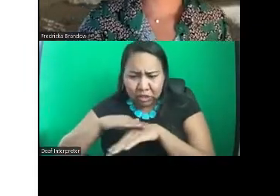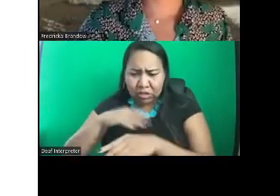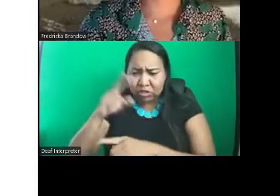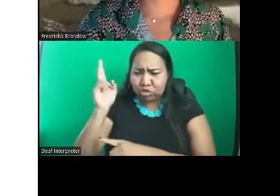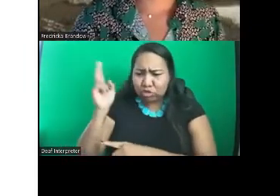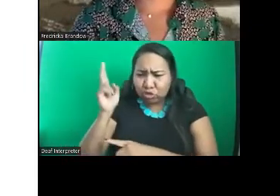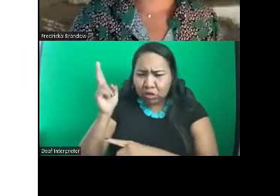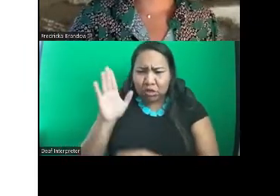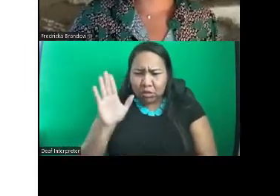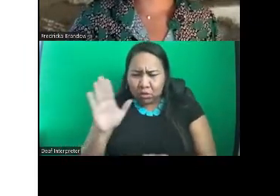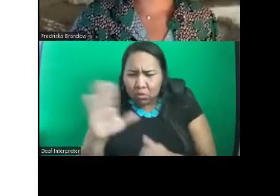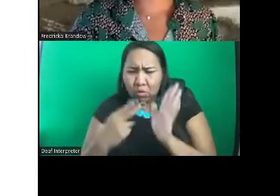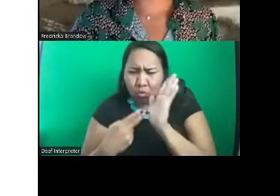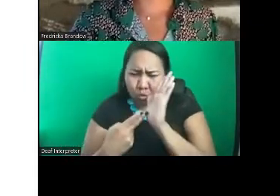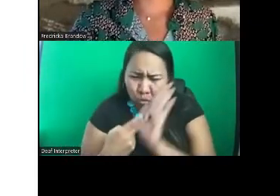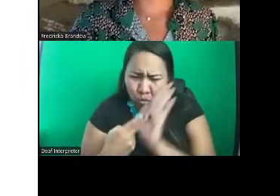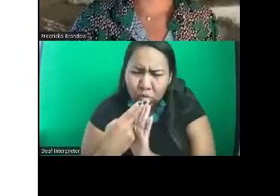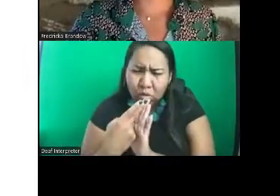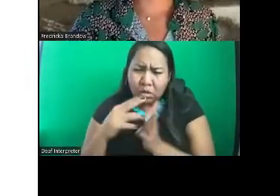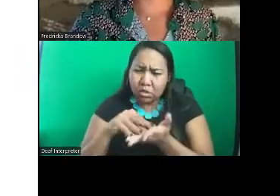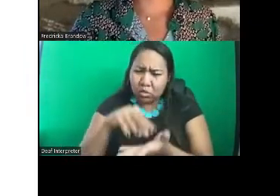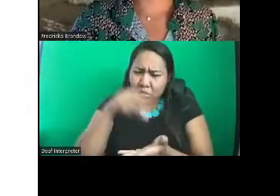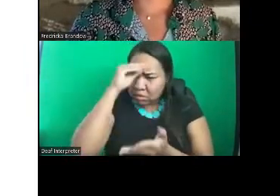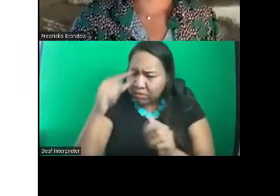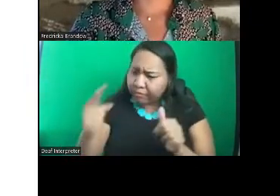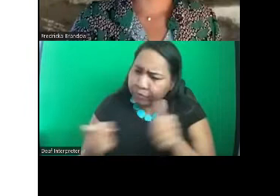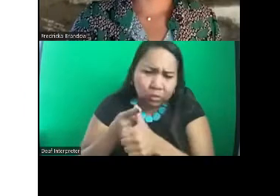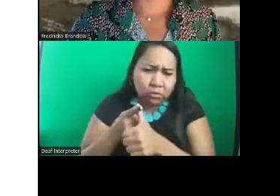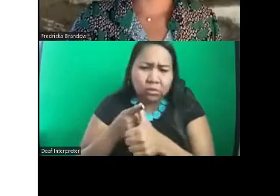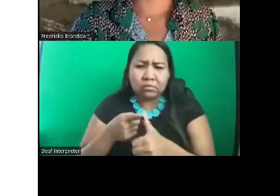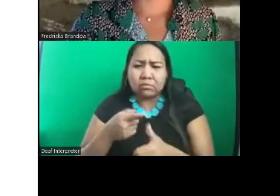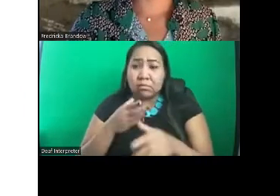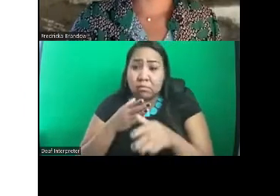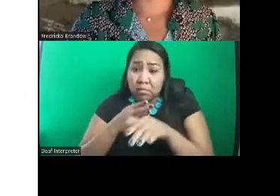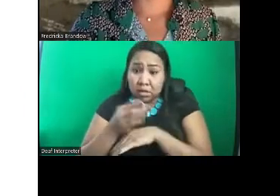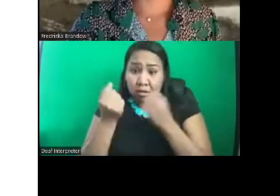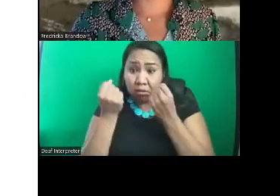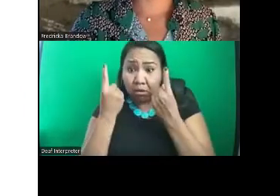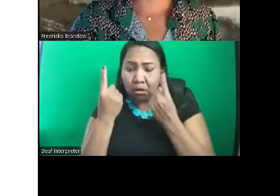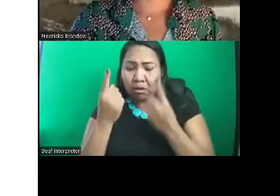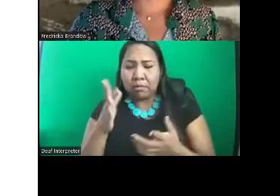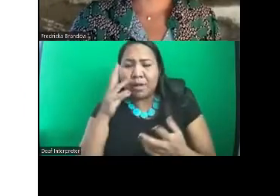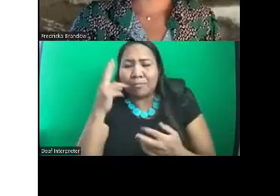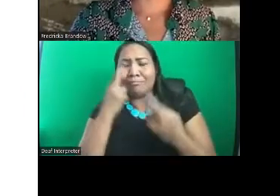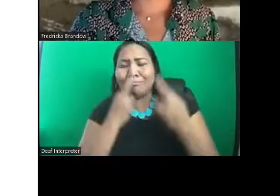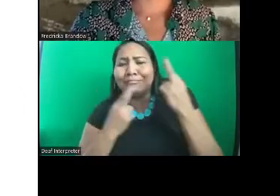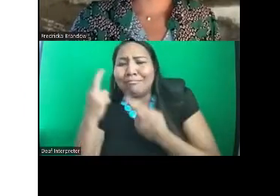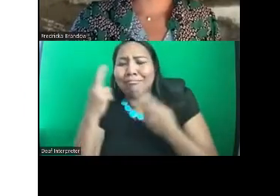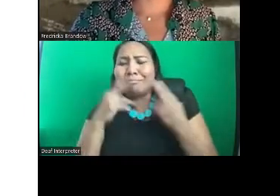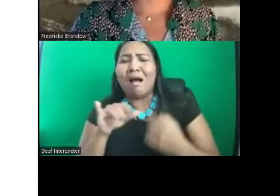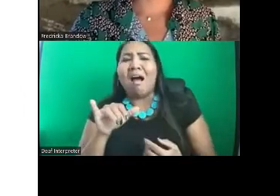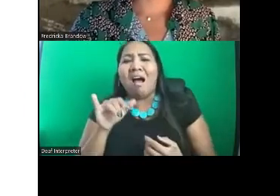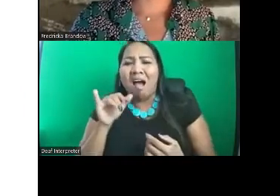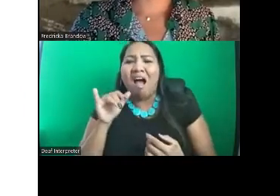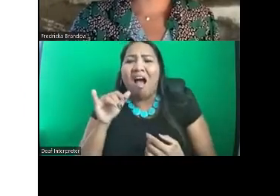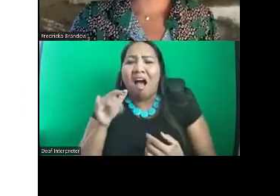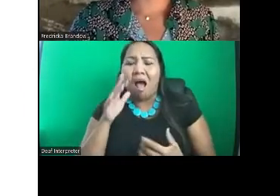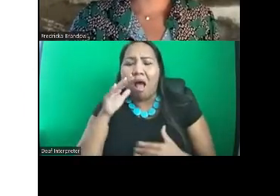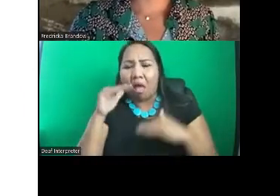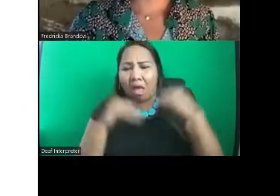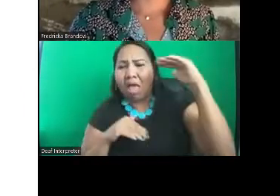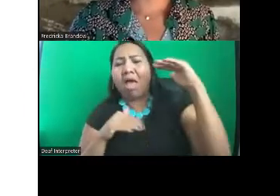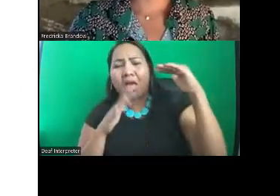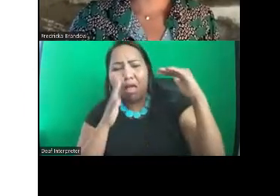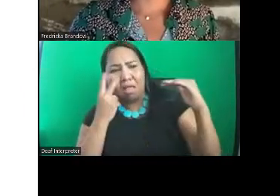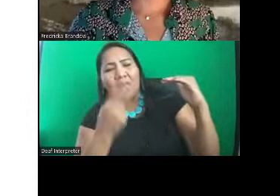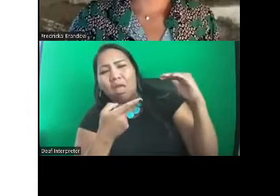a better feel for why we have such health disparities among our populations. There's reason